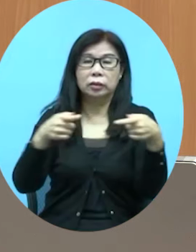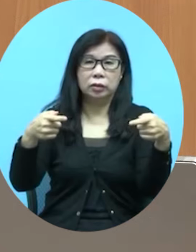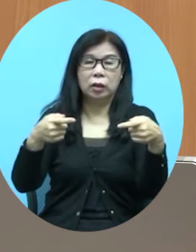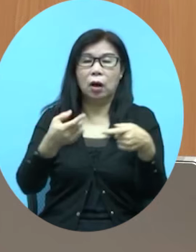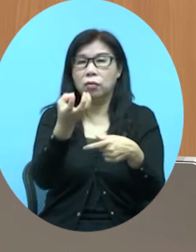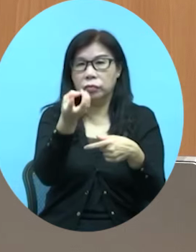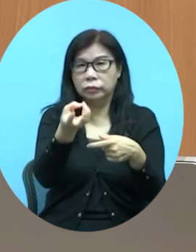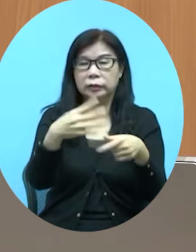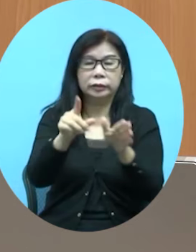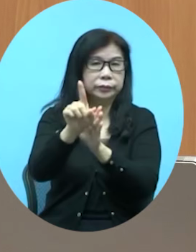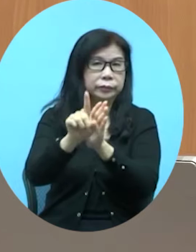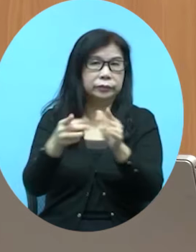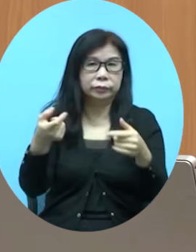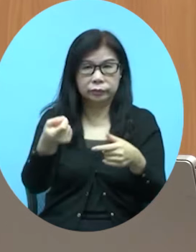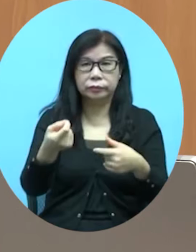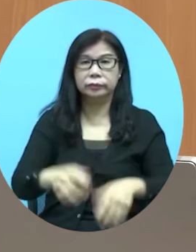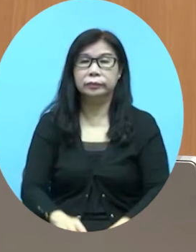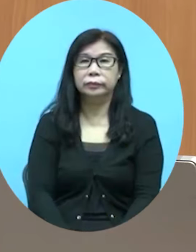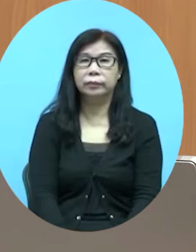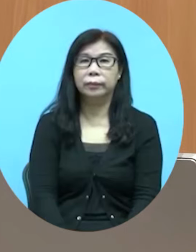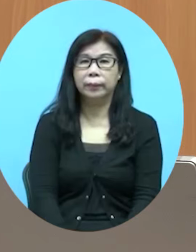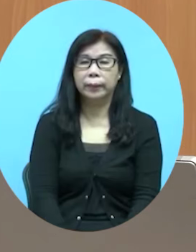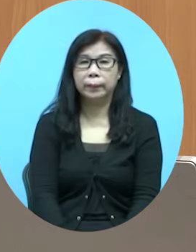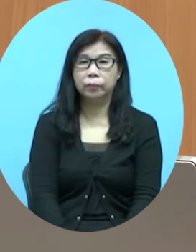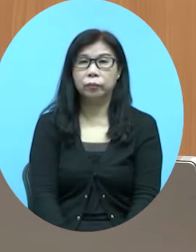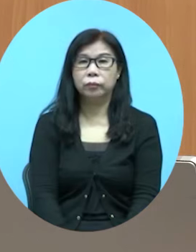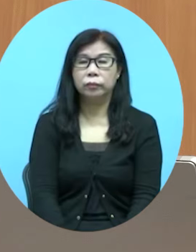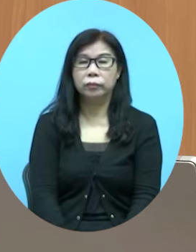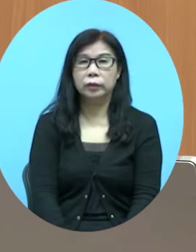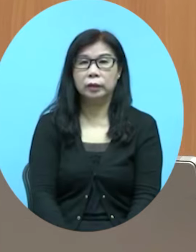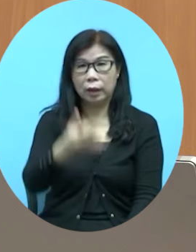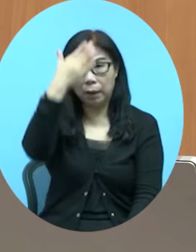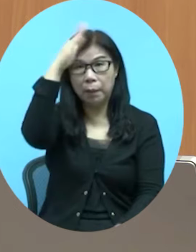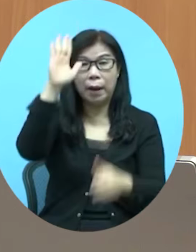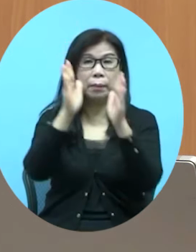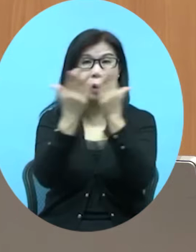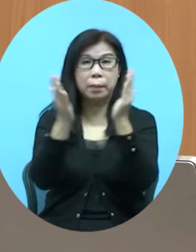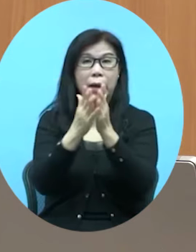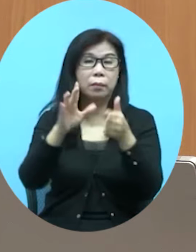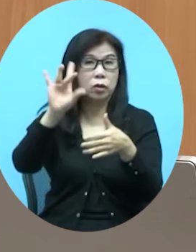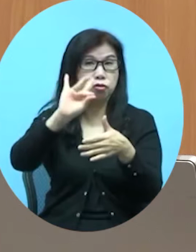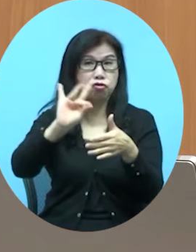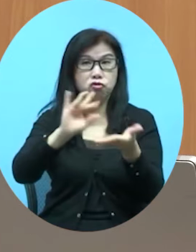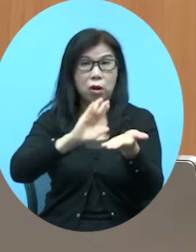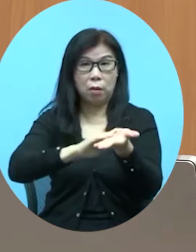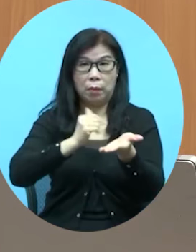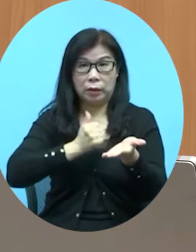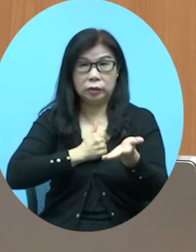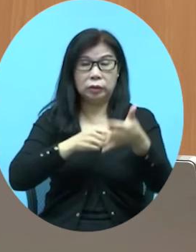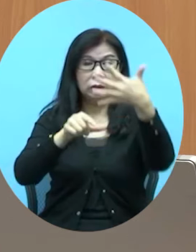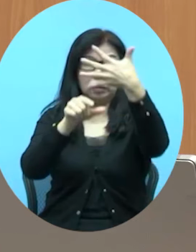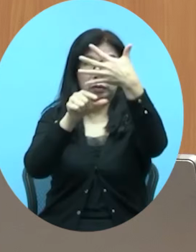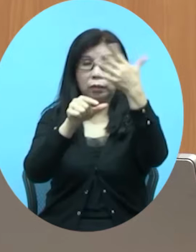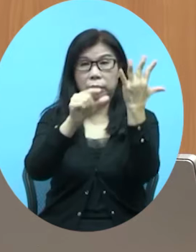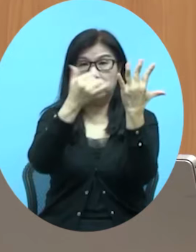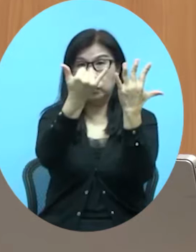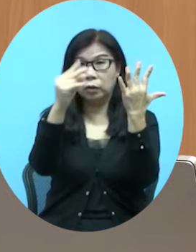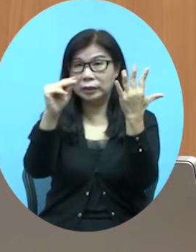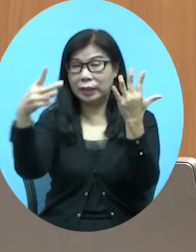will want to go to make the doctor he has